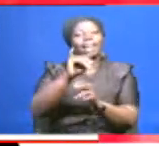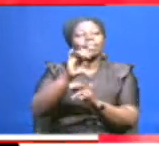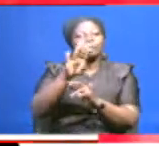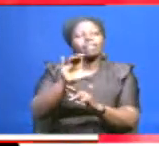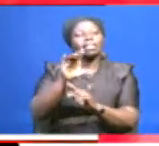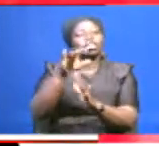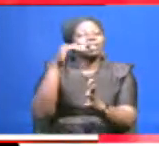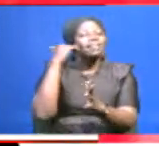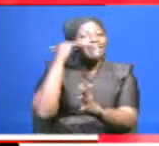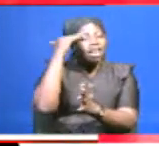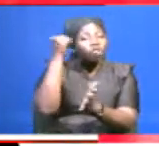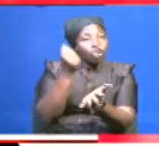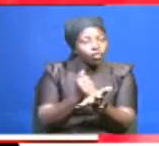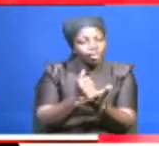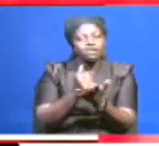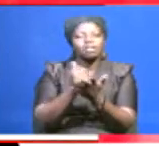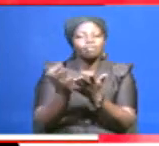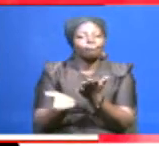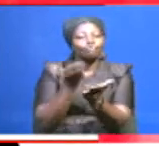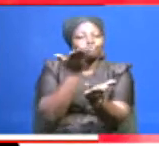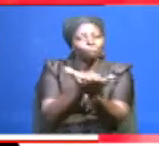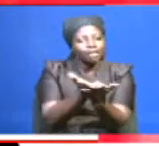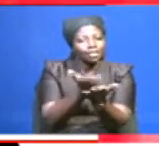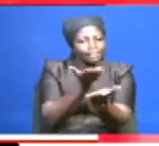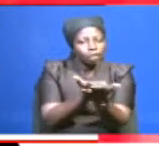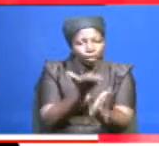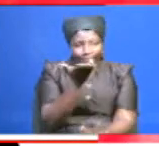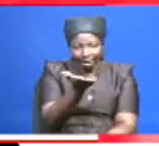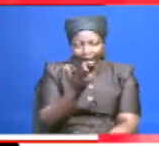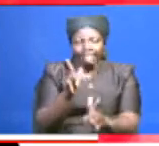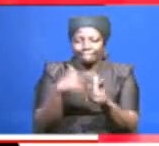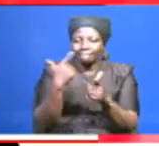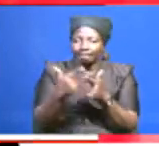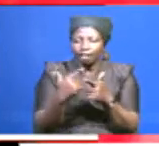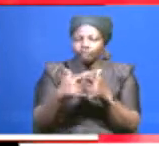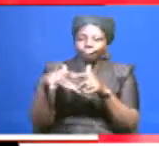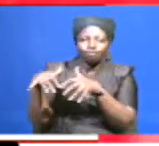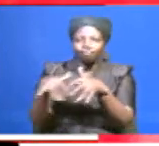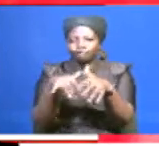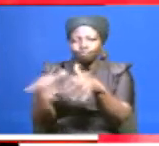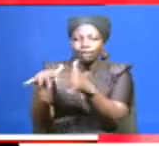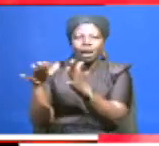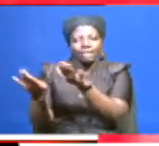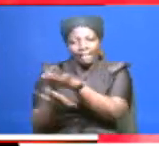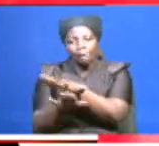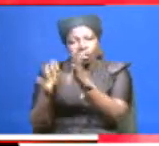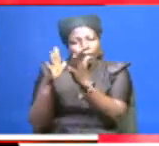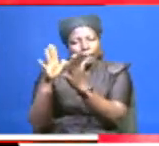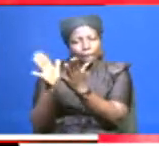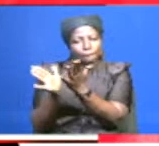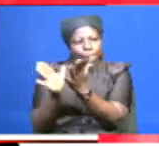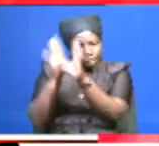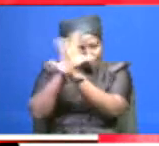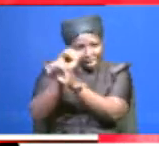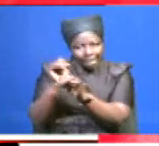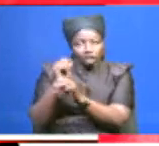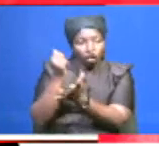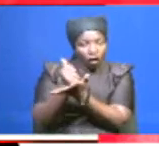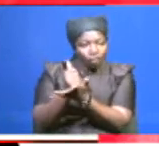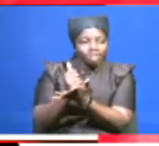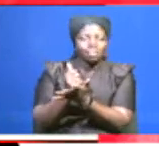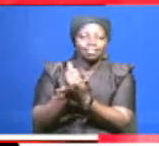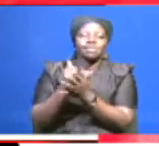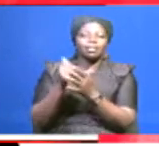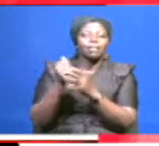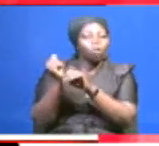and present a petition there. March to the office of the president along Uhuru Highway and